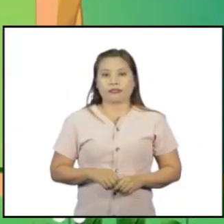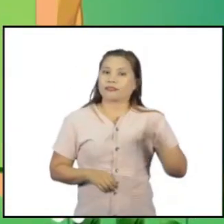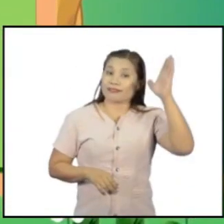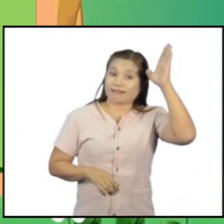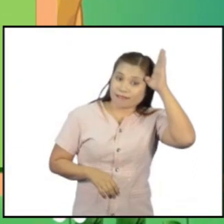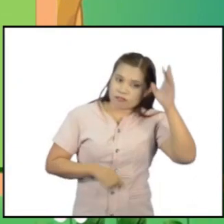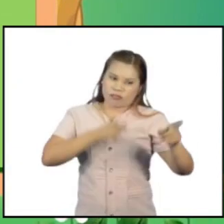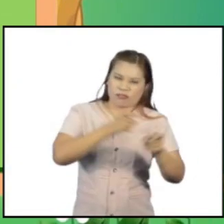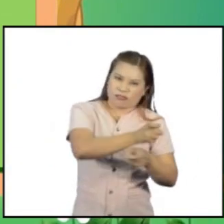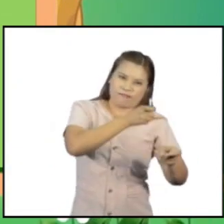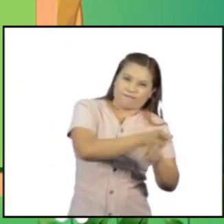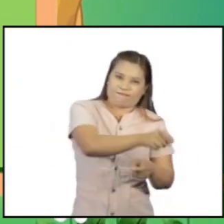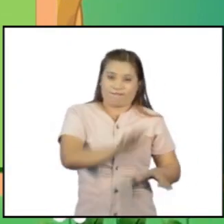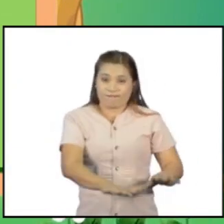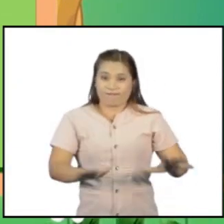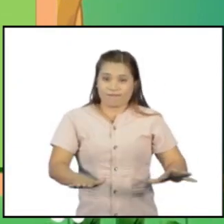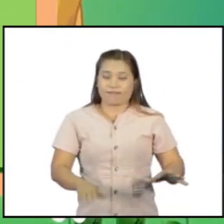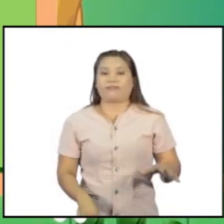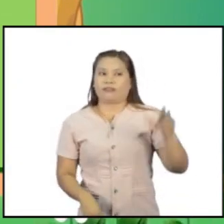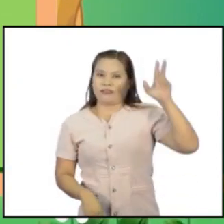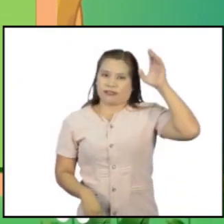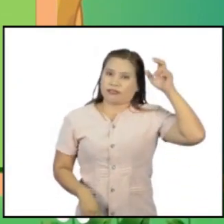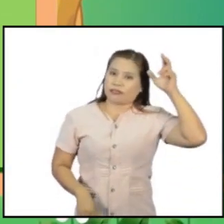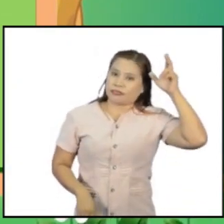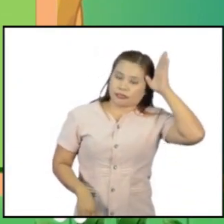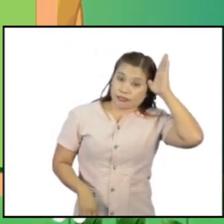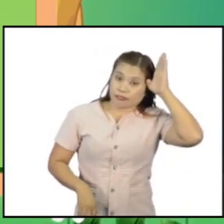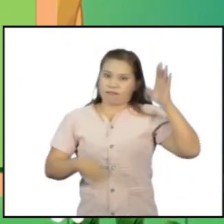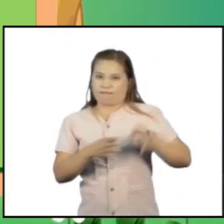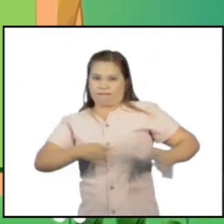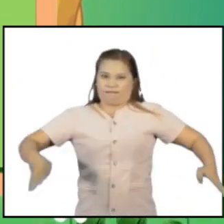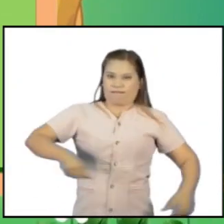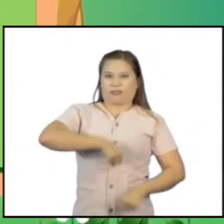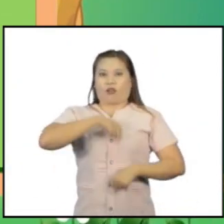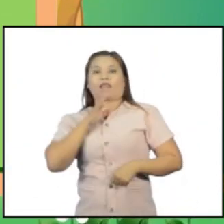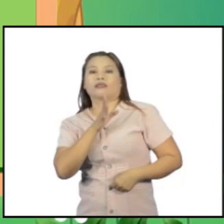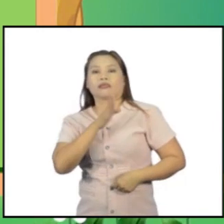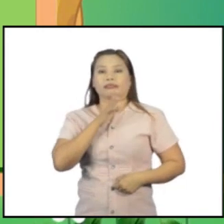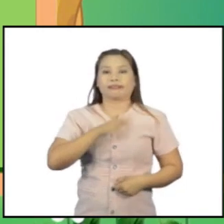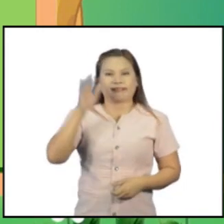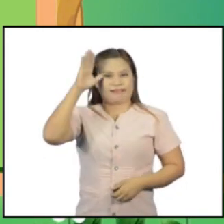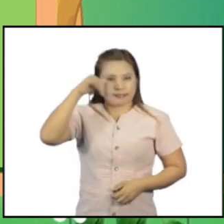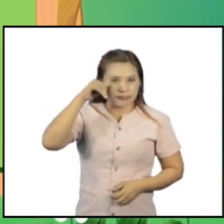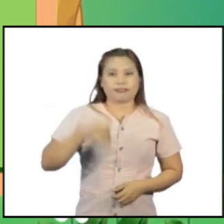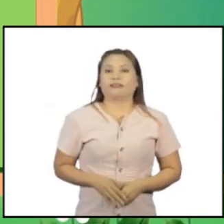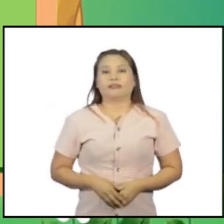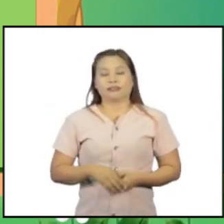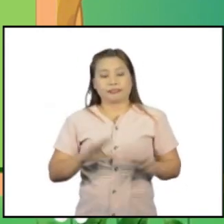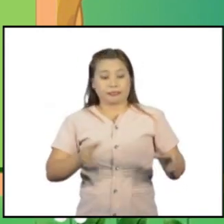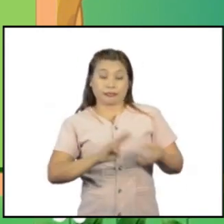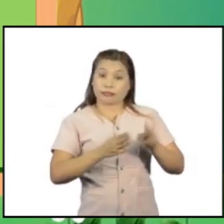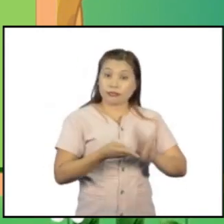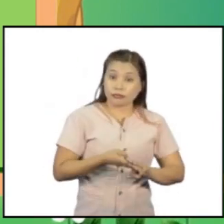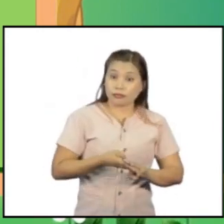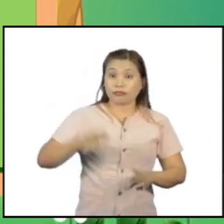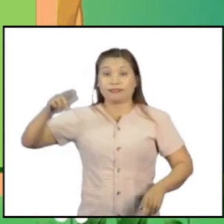Benny is a bully kid. He is big and nasty when he talks. His